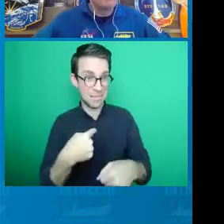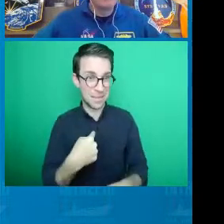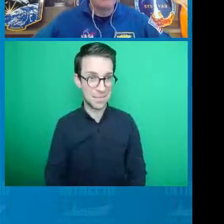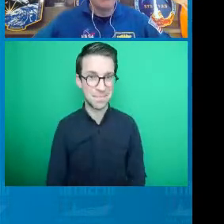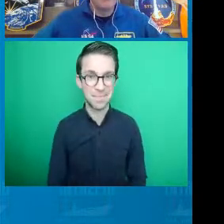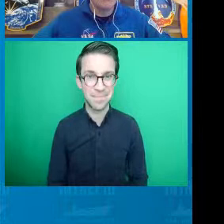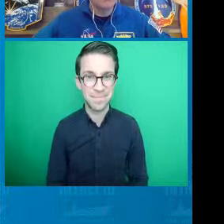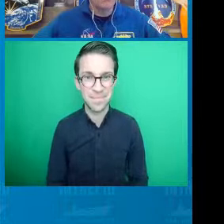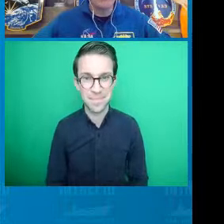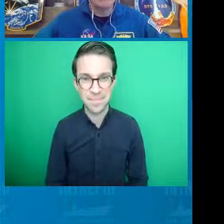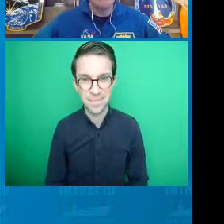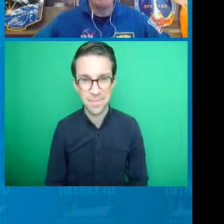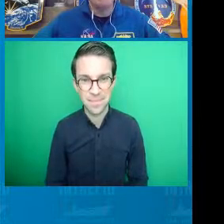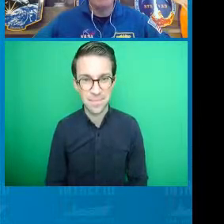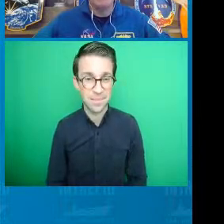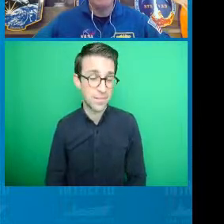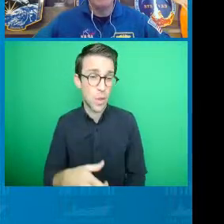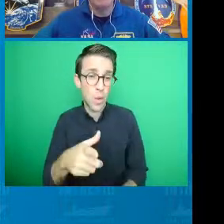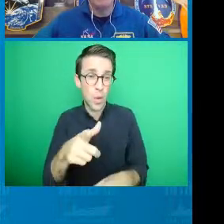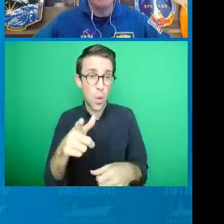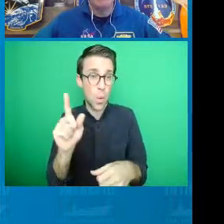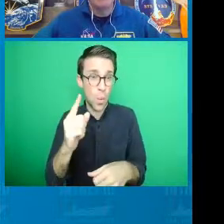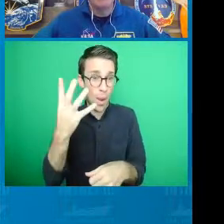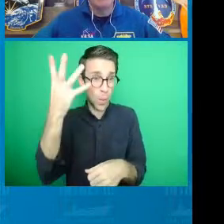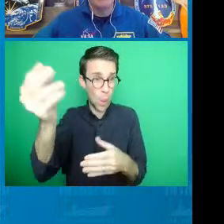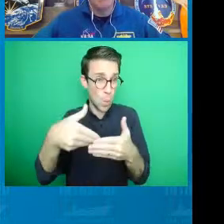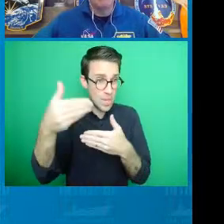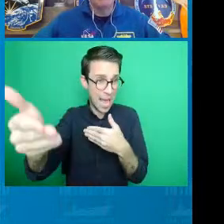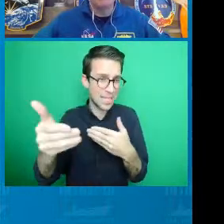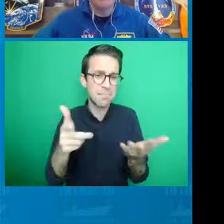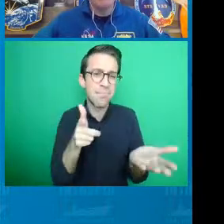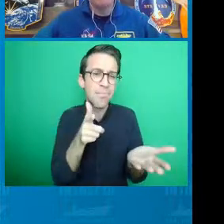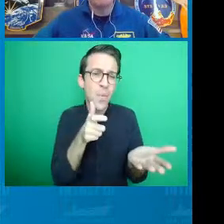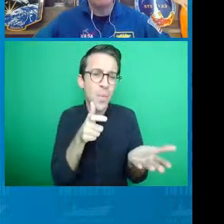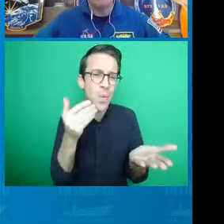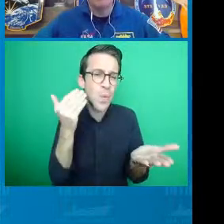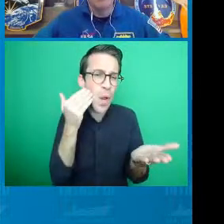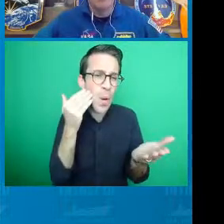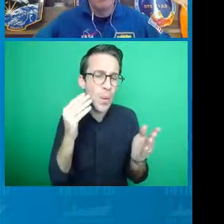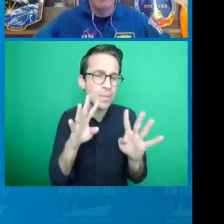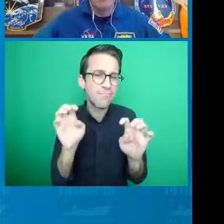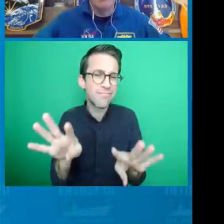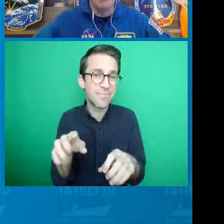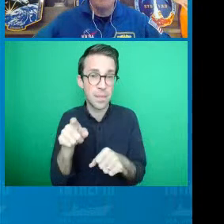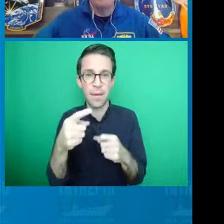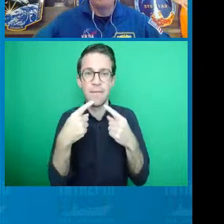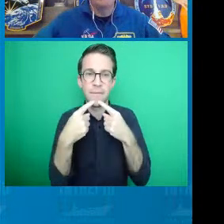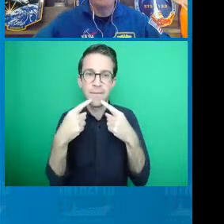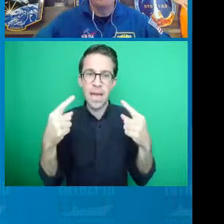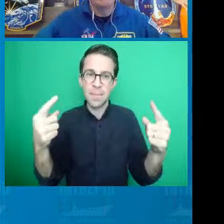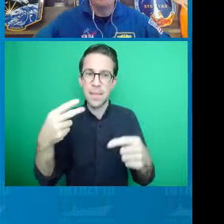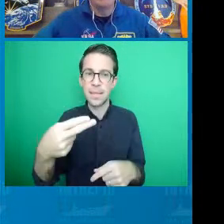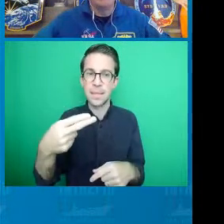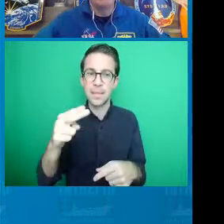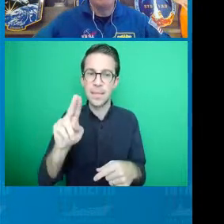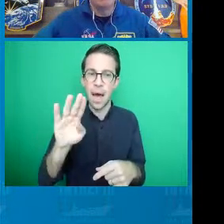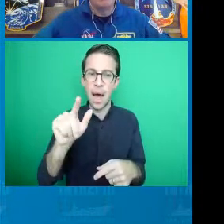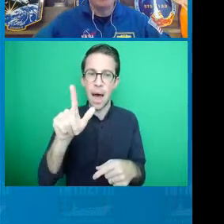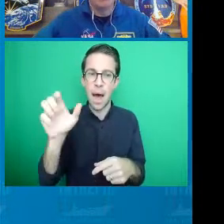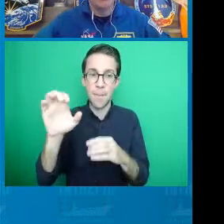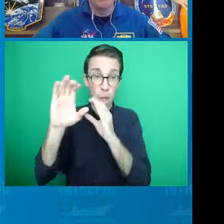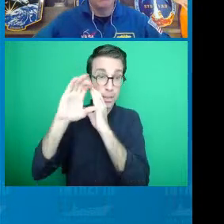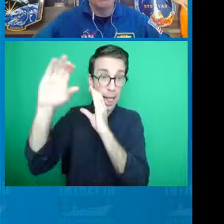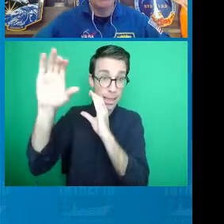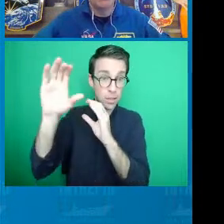But who knows where we'll end up? And this is a famous Hubble image, And it